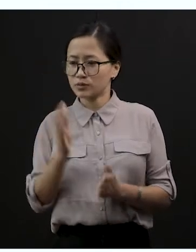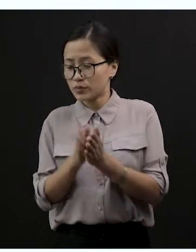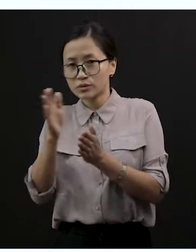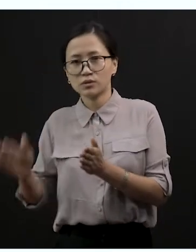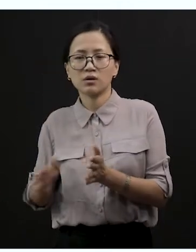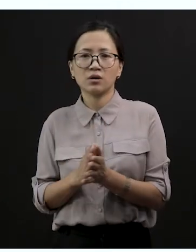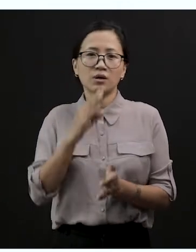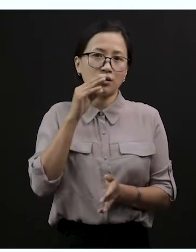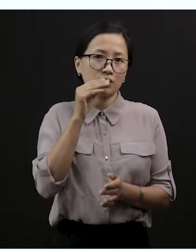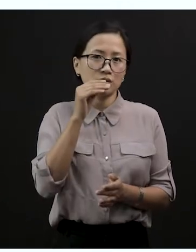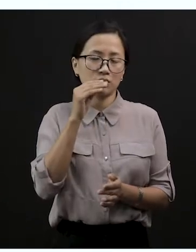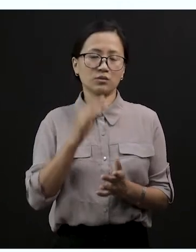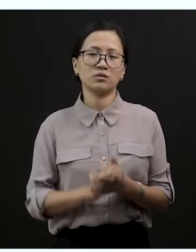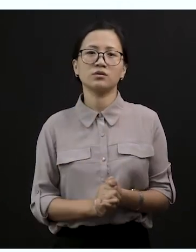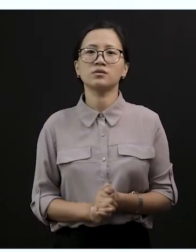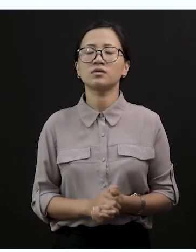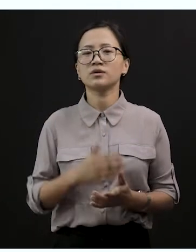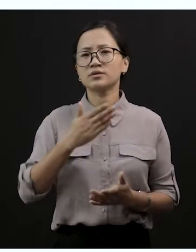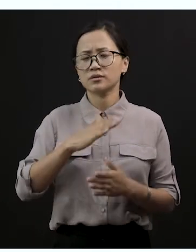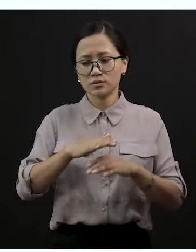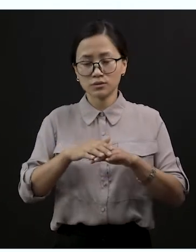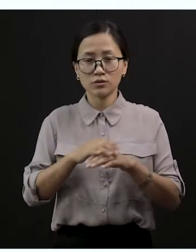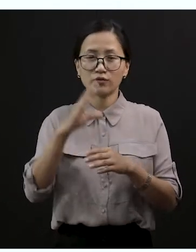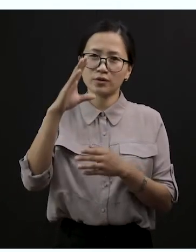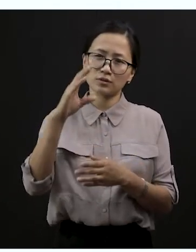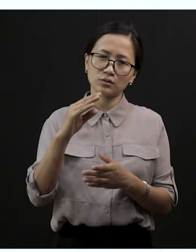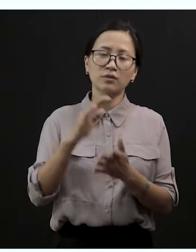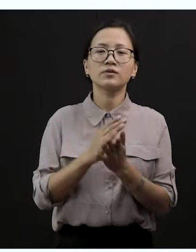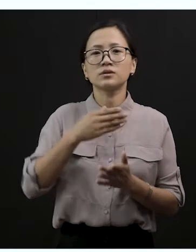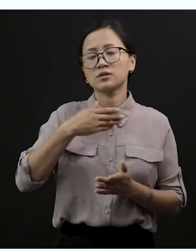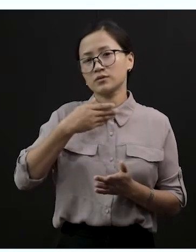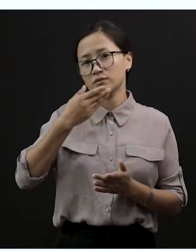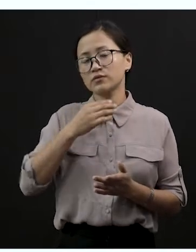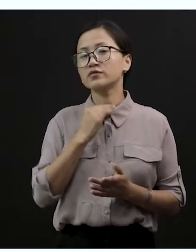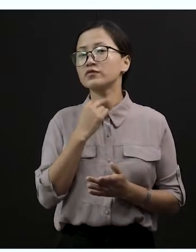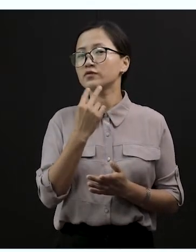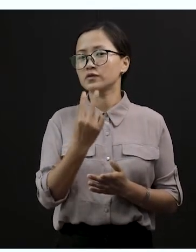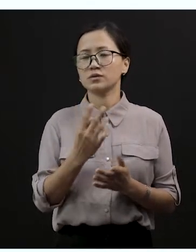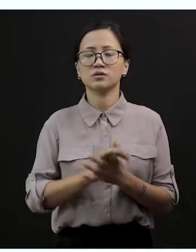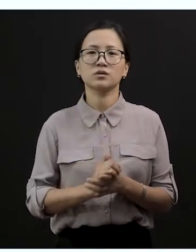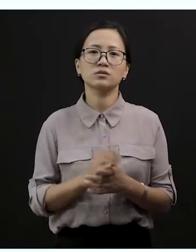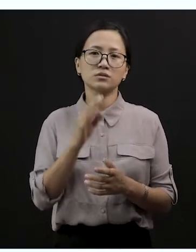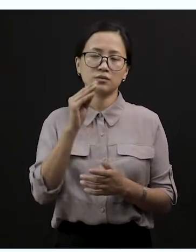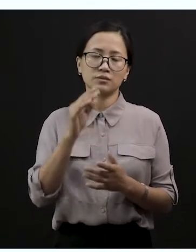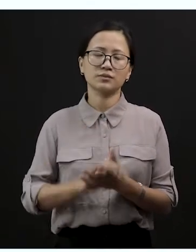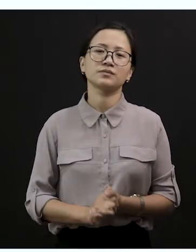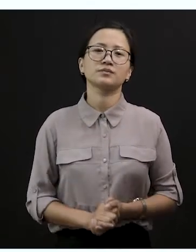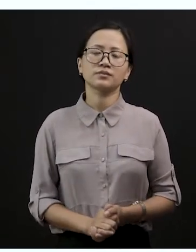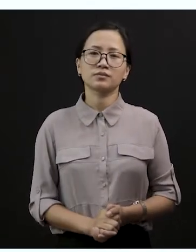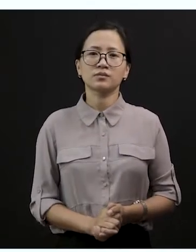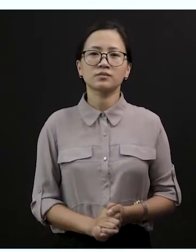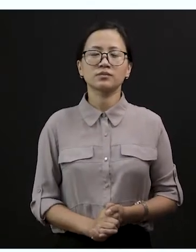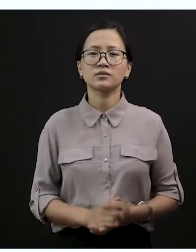And whispered in a soft voice. Lima whispered to the tomato plant and